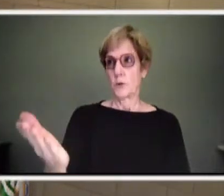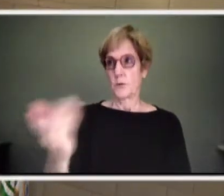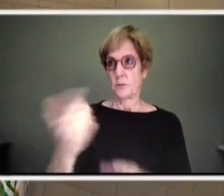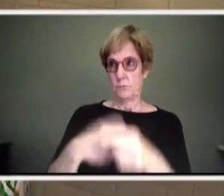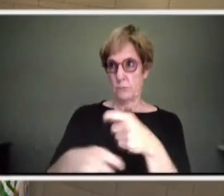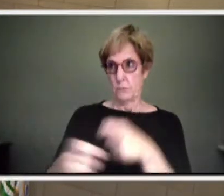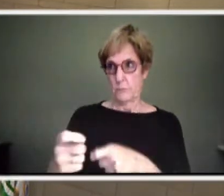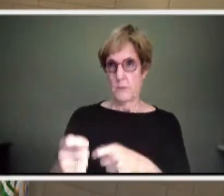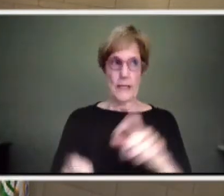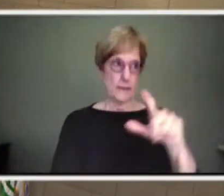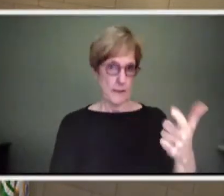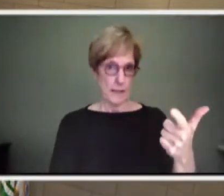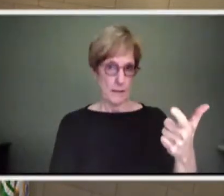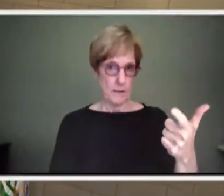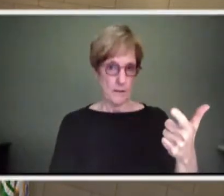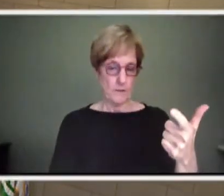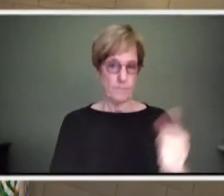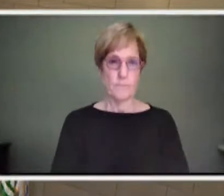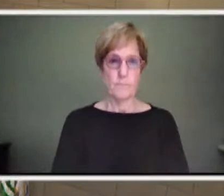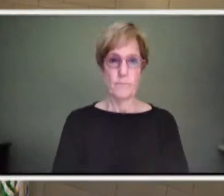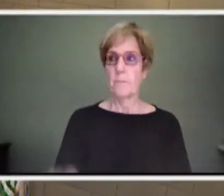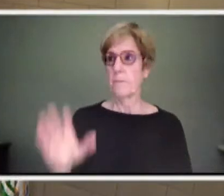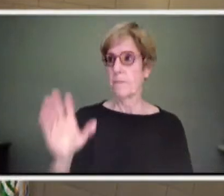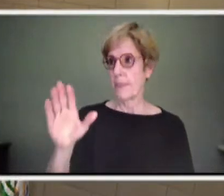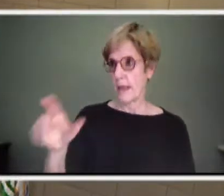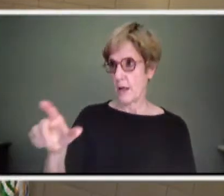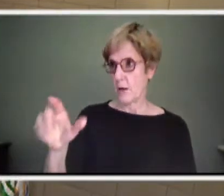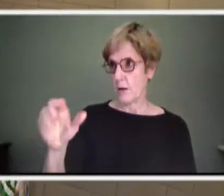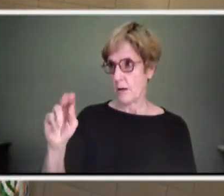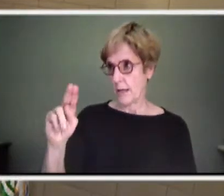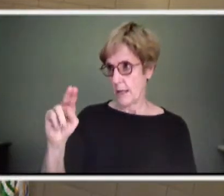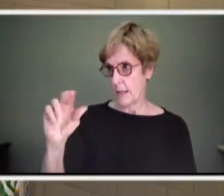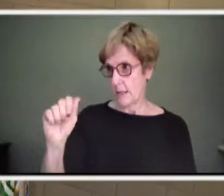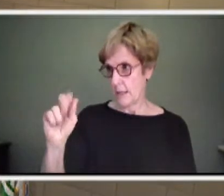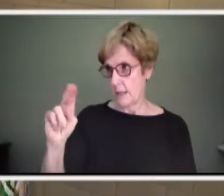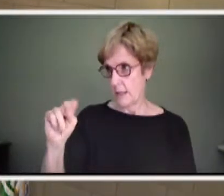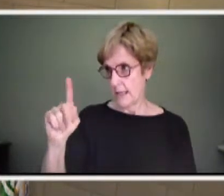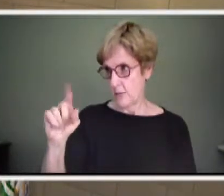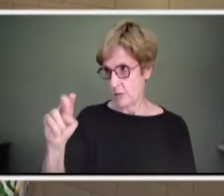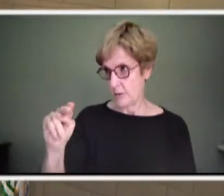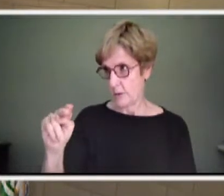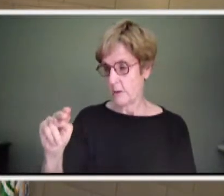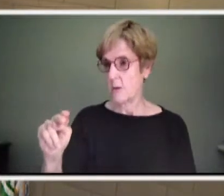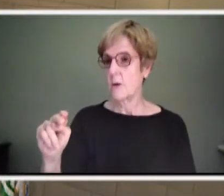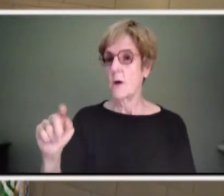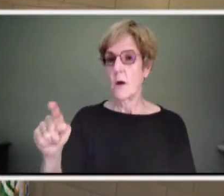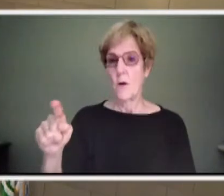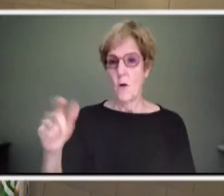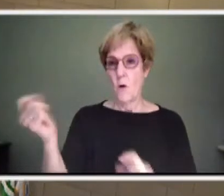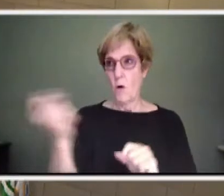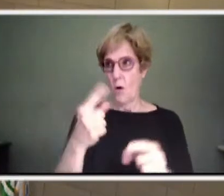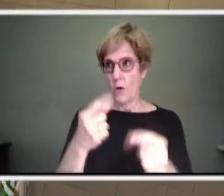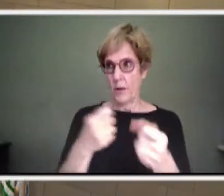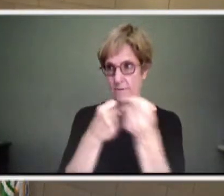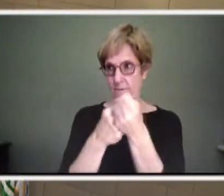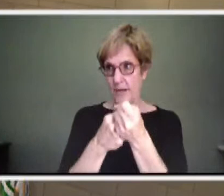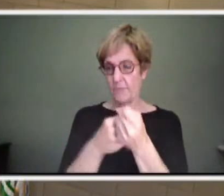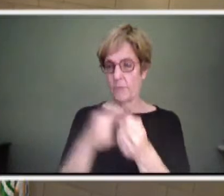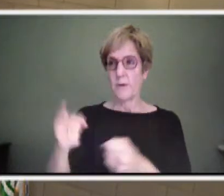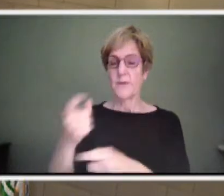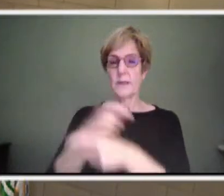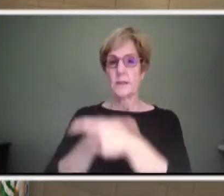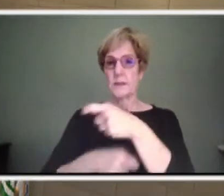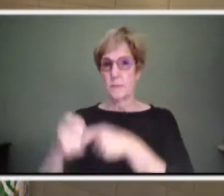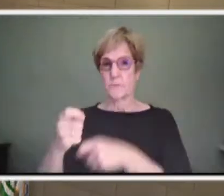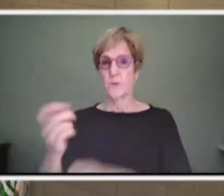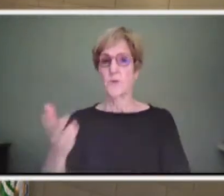seconded? I didn't hear. Ms. Anderson seconded it. Me approval. Do you, all in favor of the substitute motion,